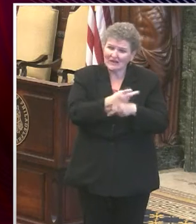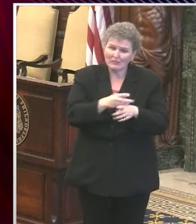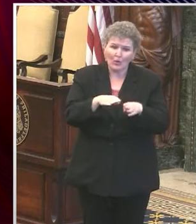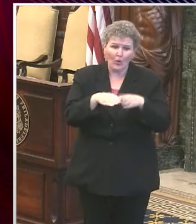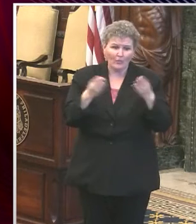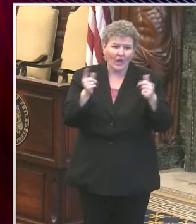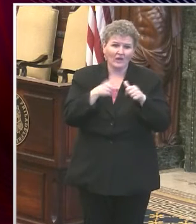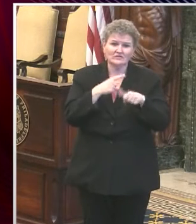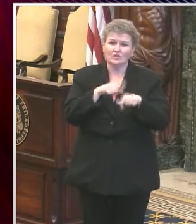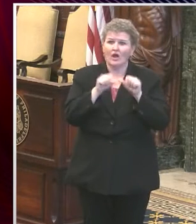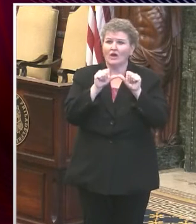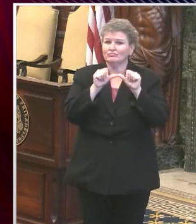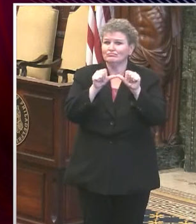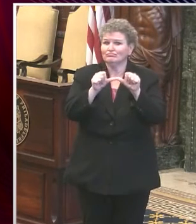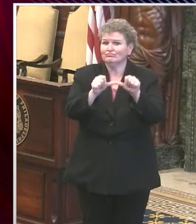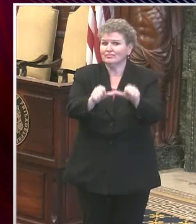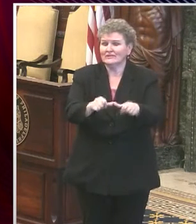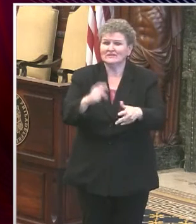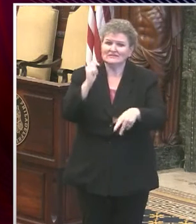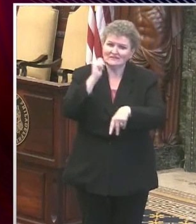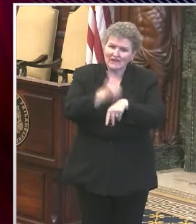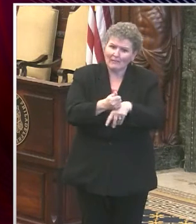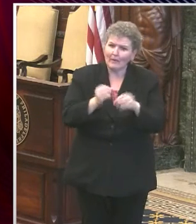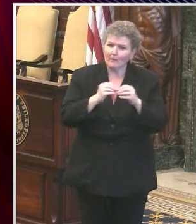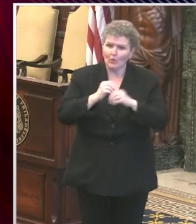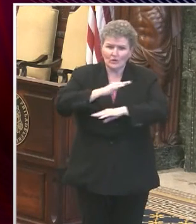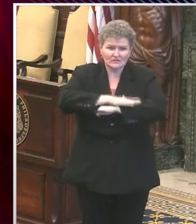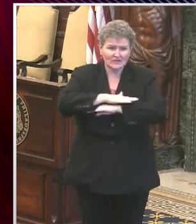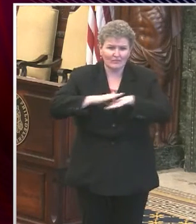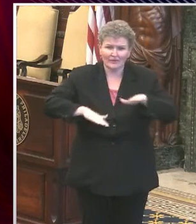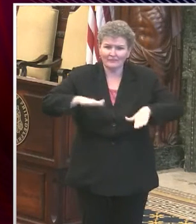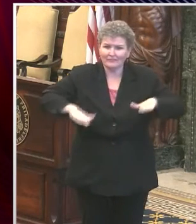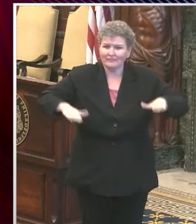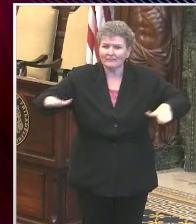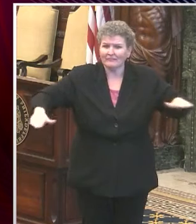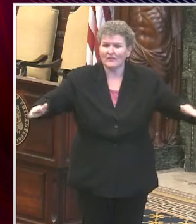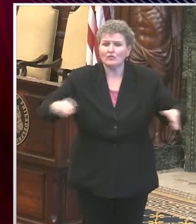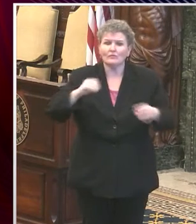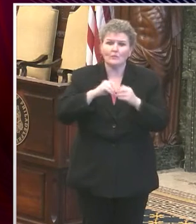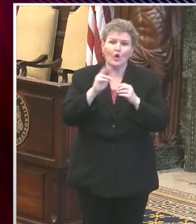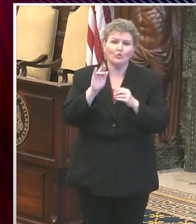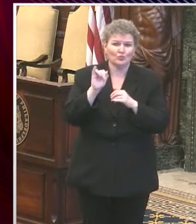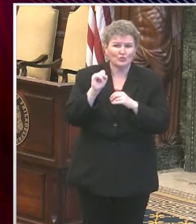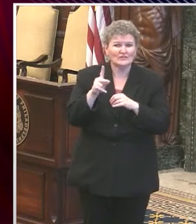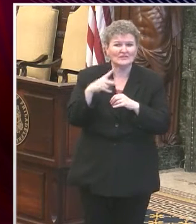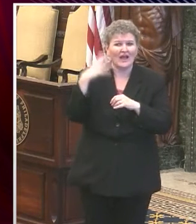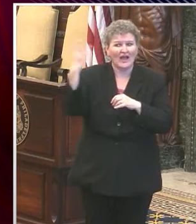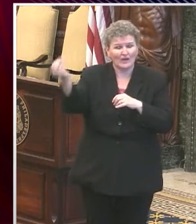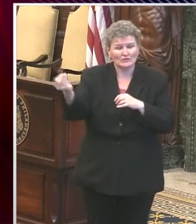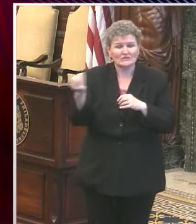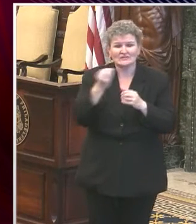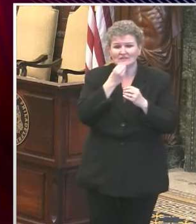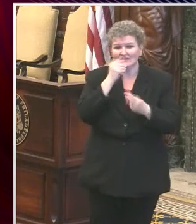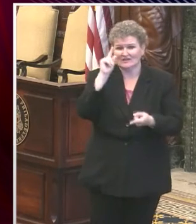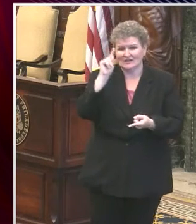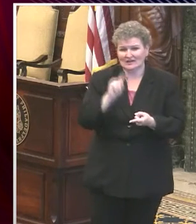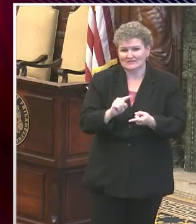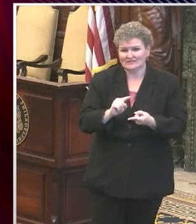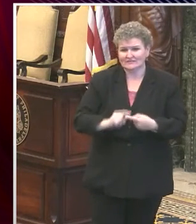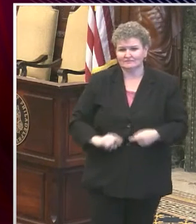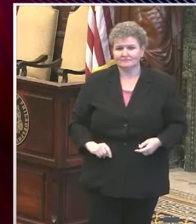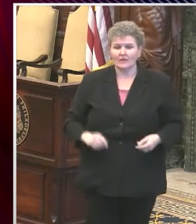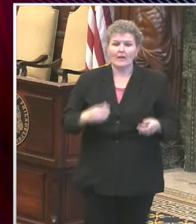people as possible eat outdoors, because I do think the risk is substantially lower there. Plus, they're very difficult to come by. My understanding is that